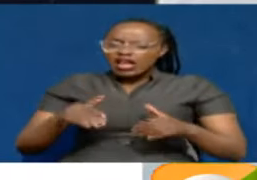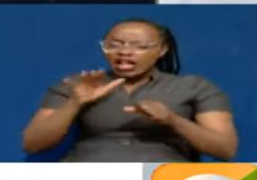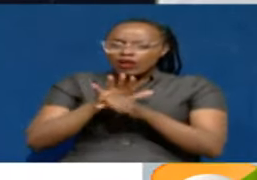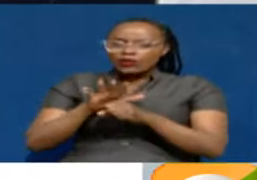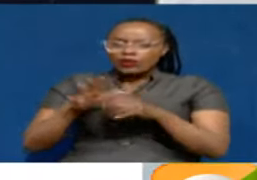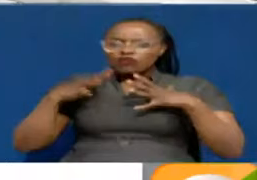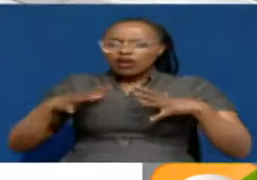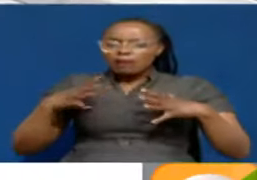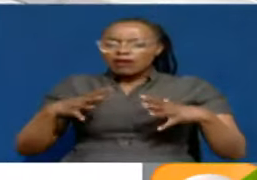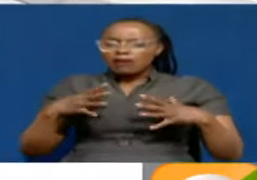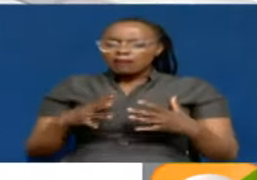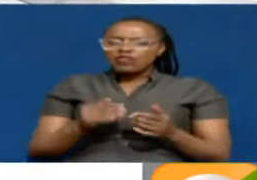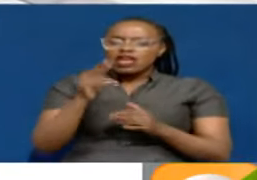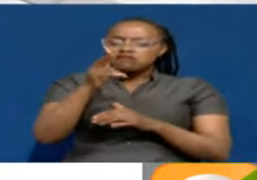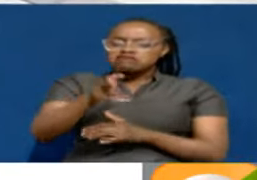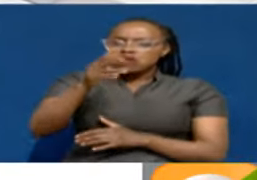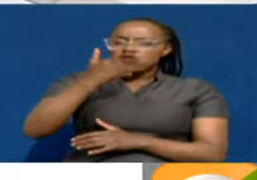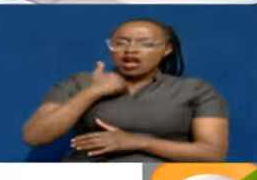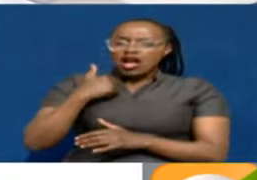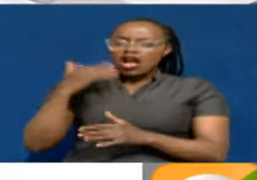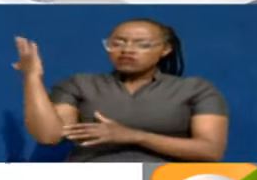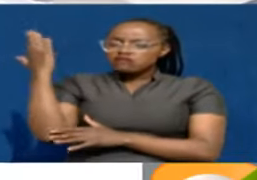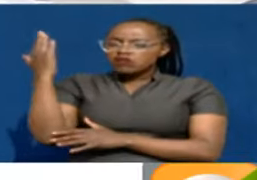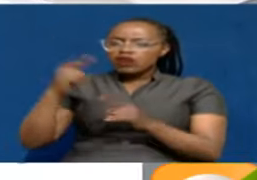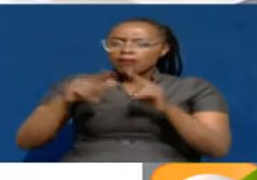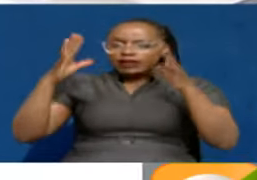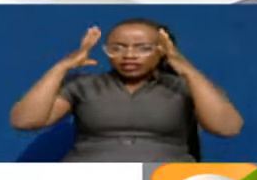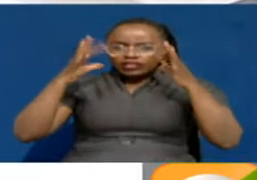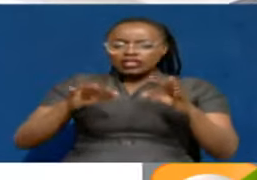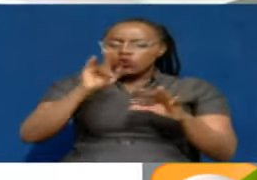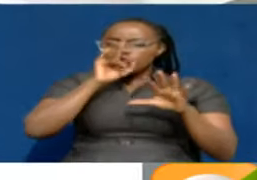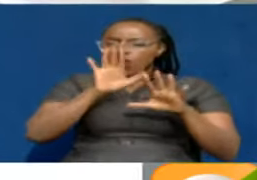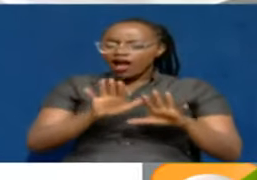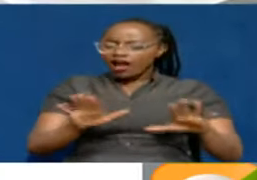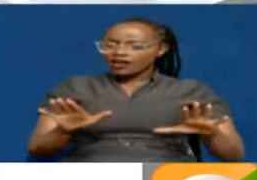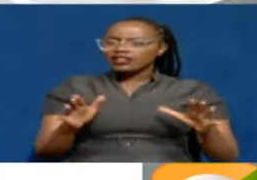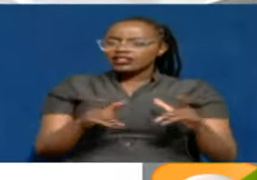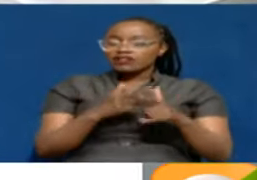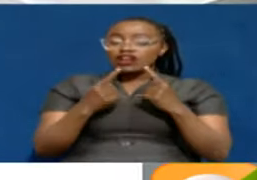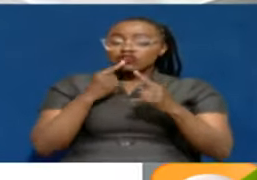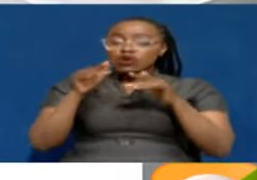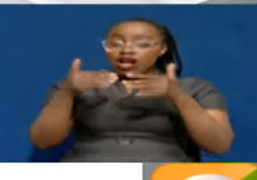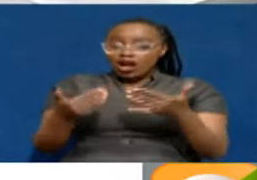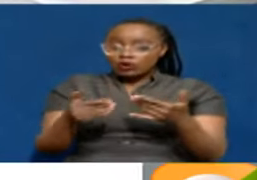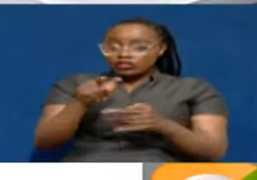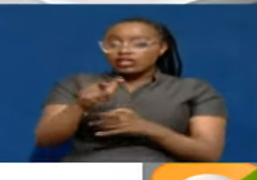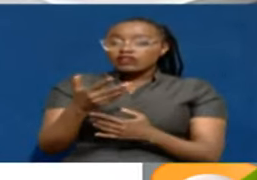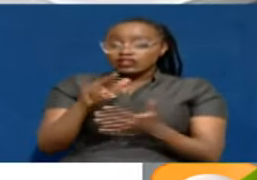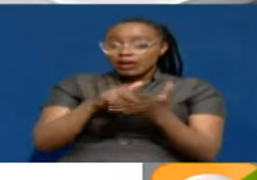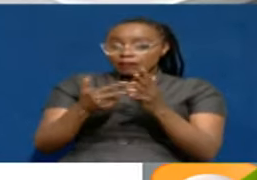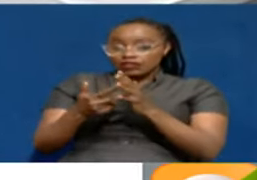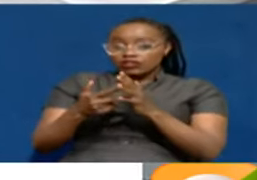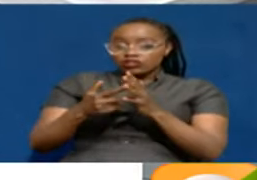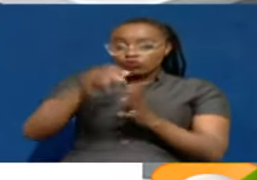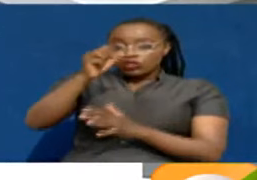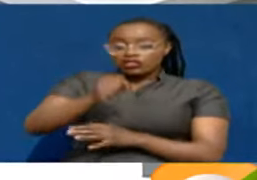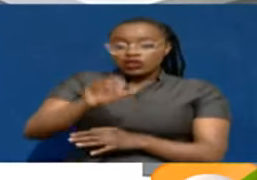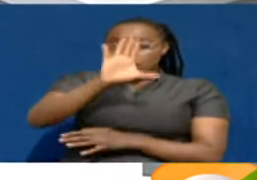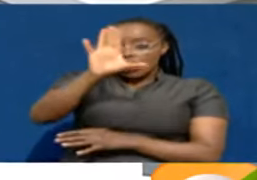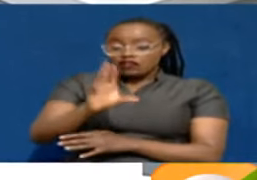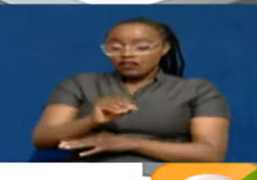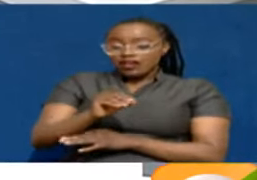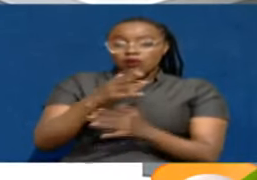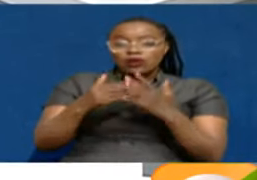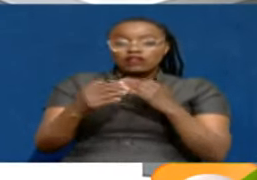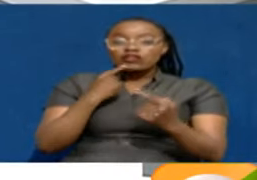them, with armed guns and machetes, but he chose to live quietly. And it speaks about how much he means, I think, to South Africans, considering of